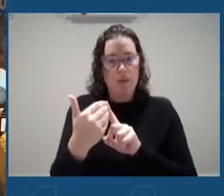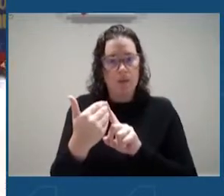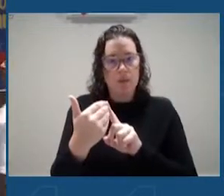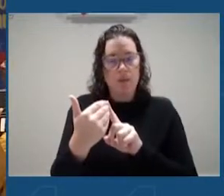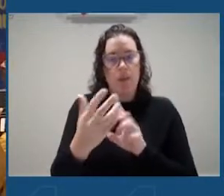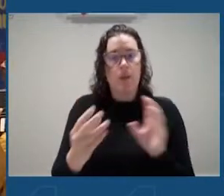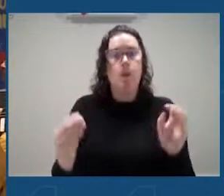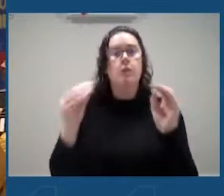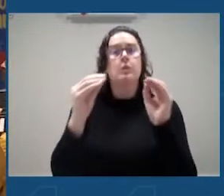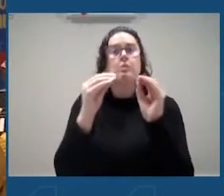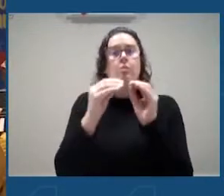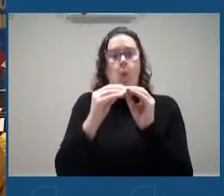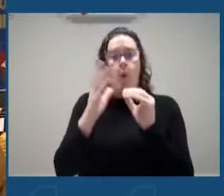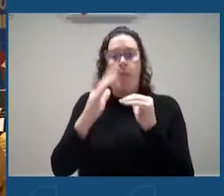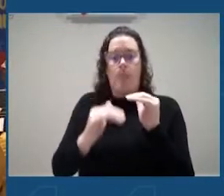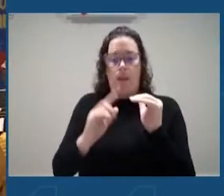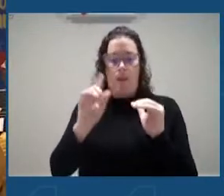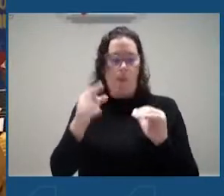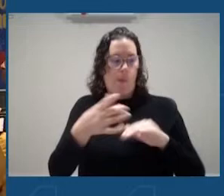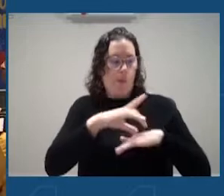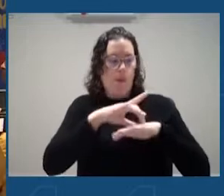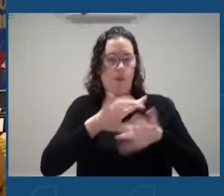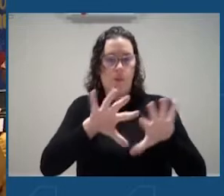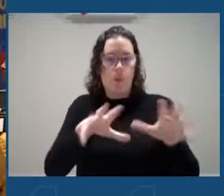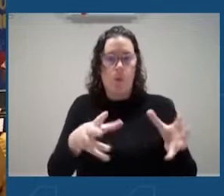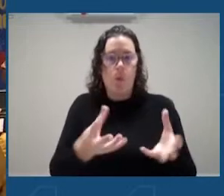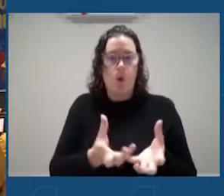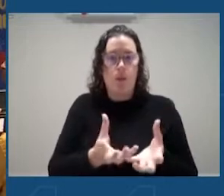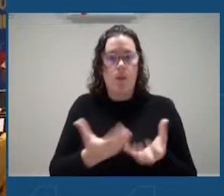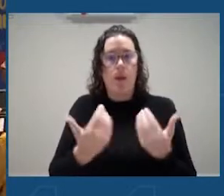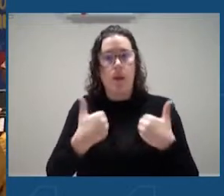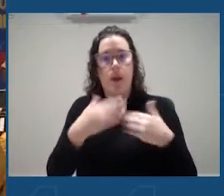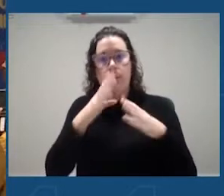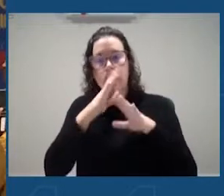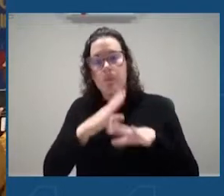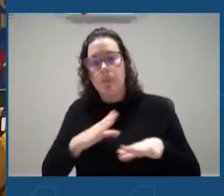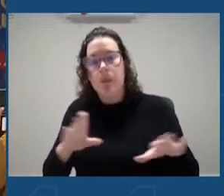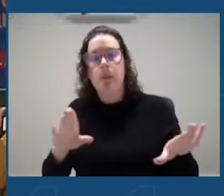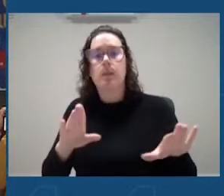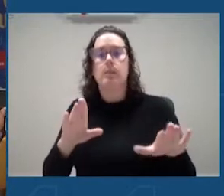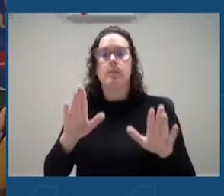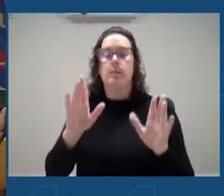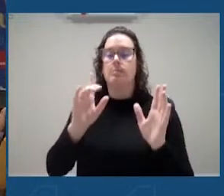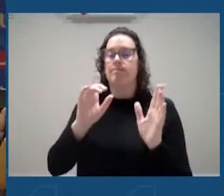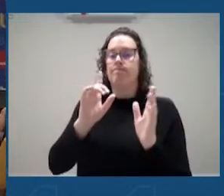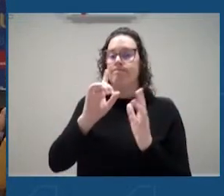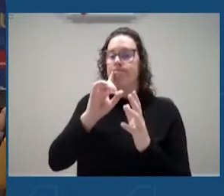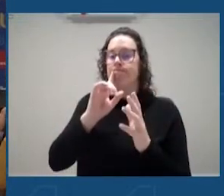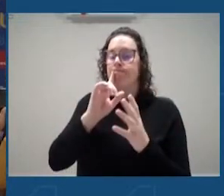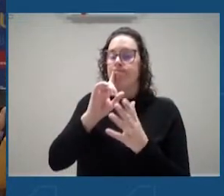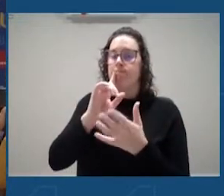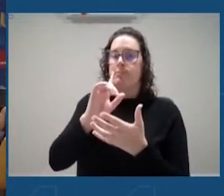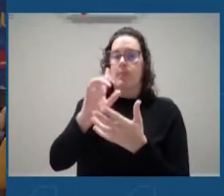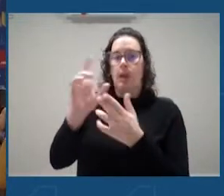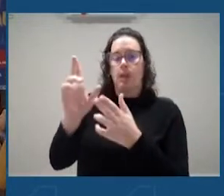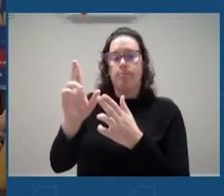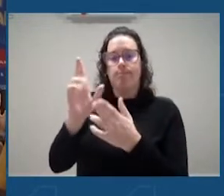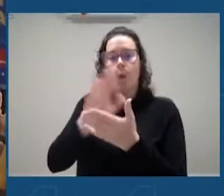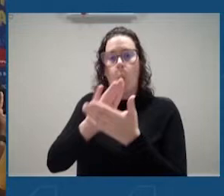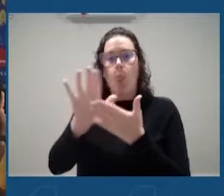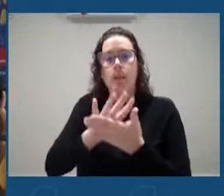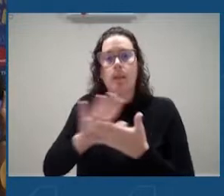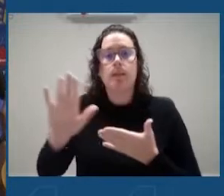our own, that is filled with peace and righteousness and joy. And it reminds us